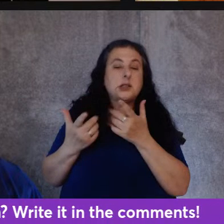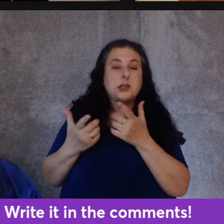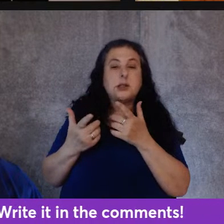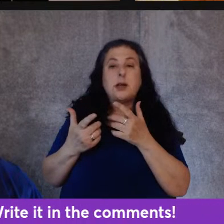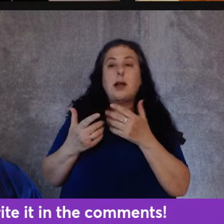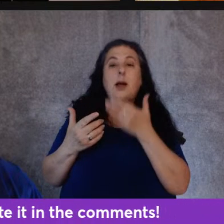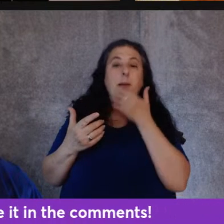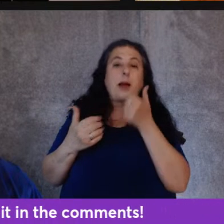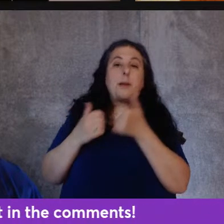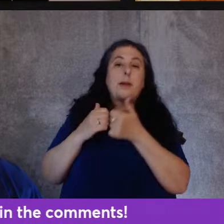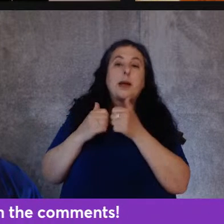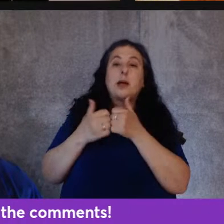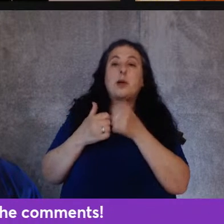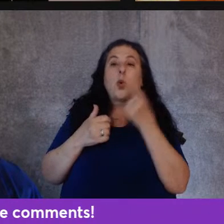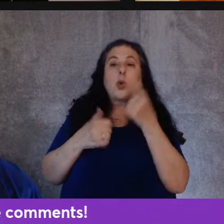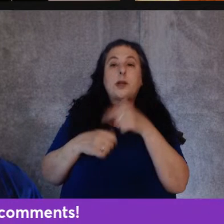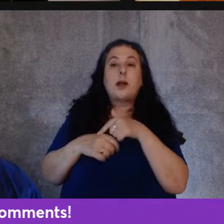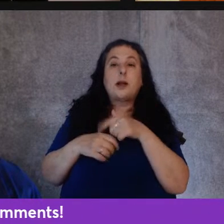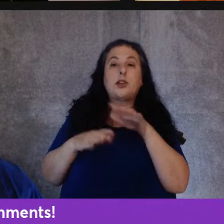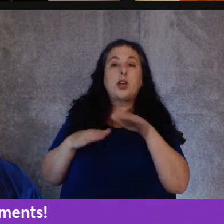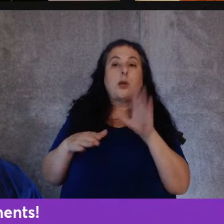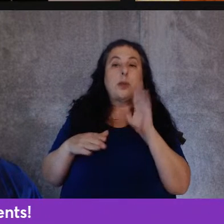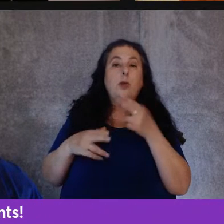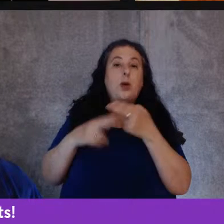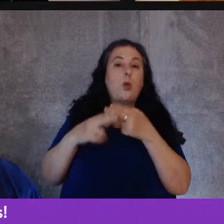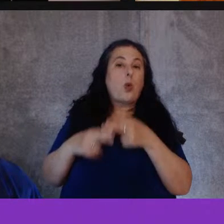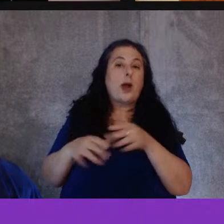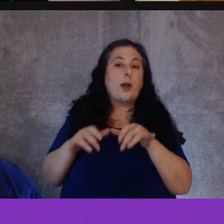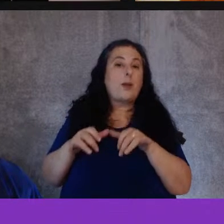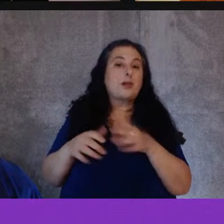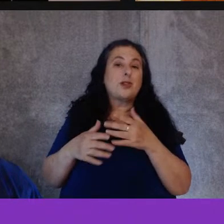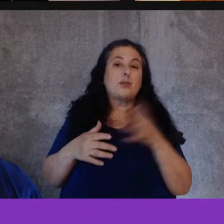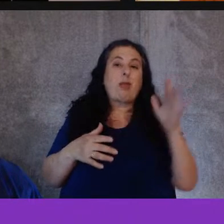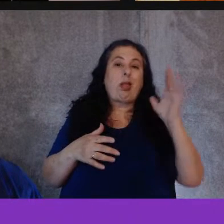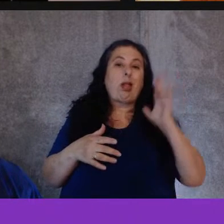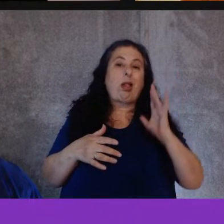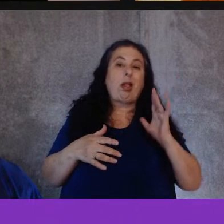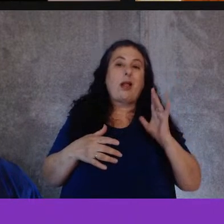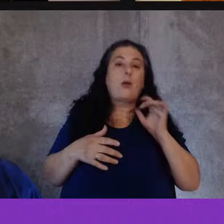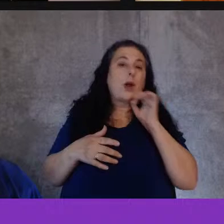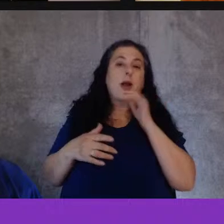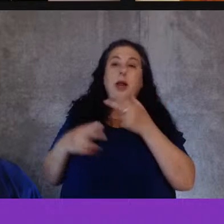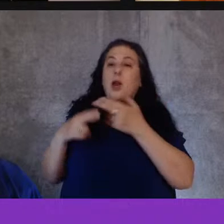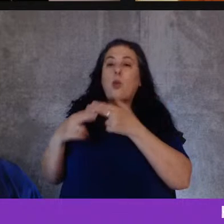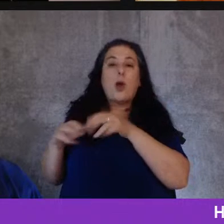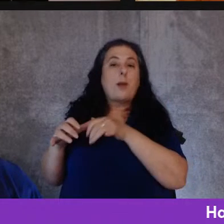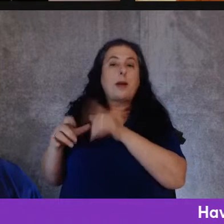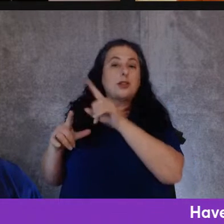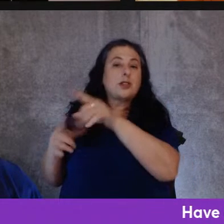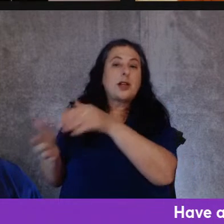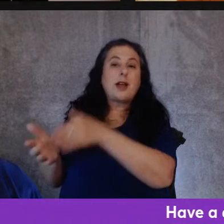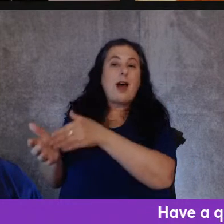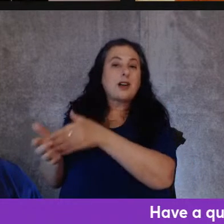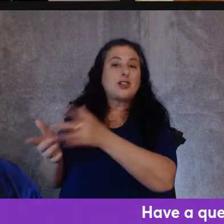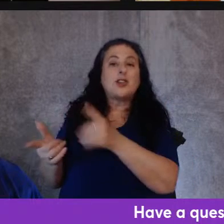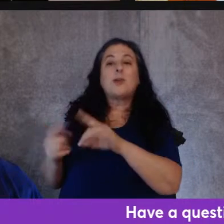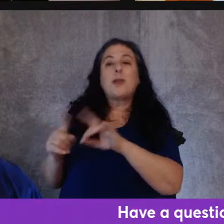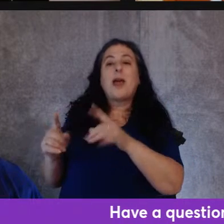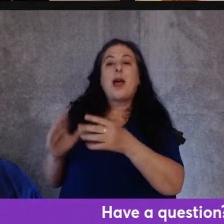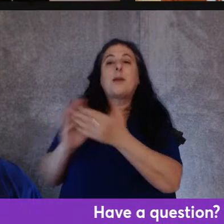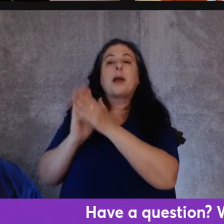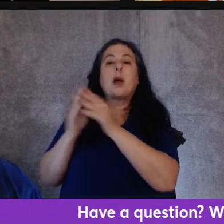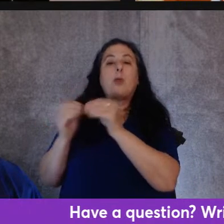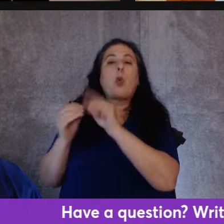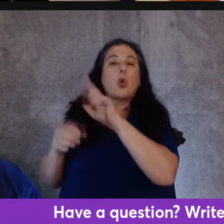Better Baby contest would be the only time that a child would be weighed and measured, right? They weren't getting weighed and measured otherwise. But as that started to become more